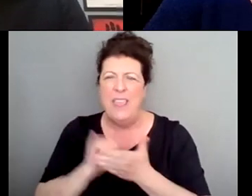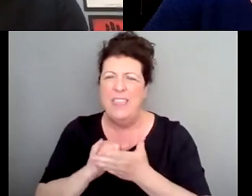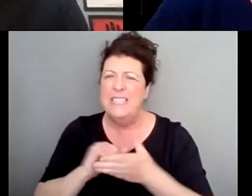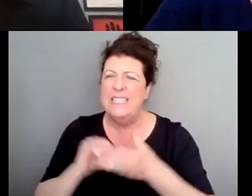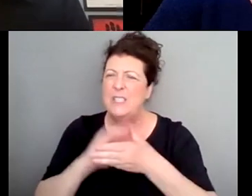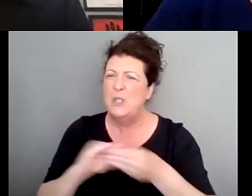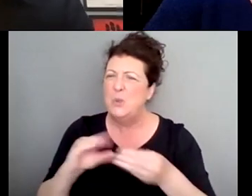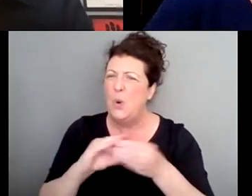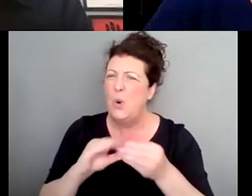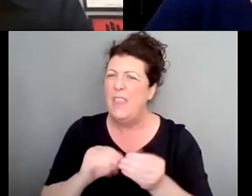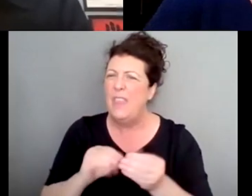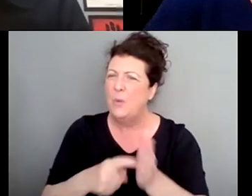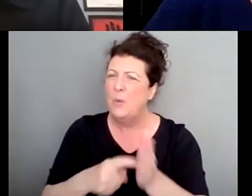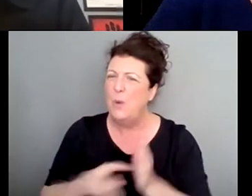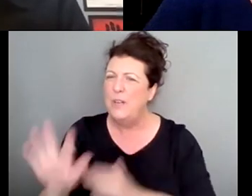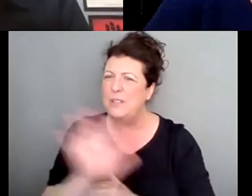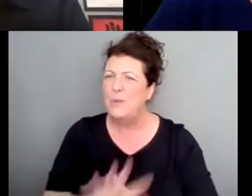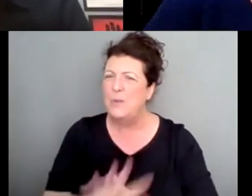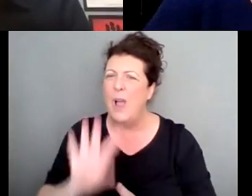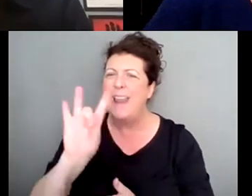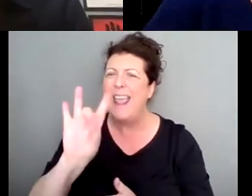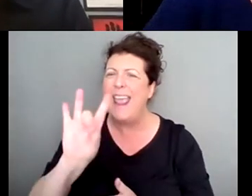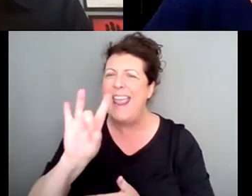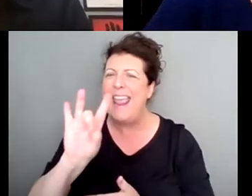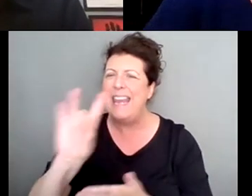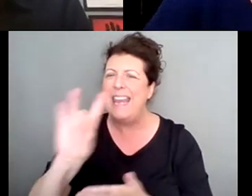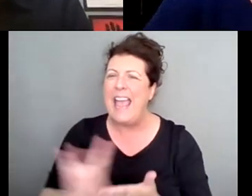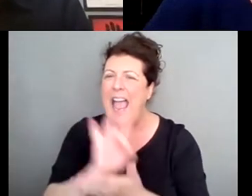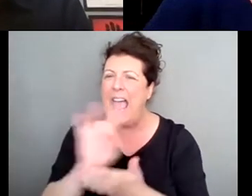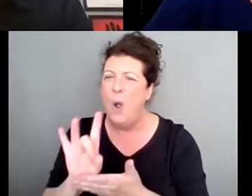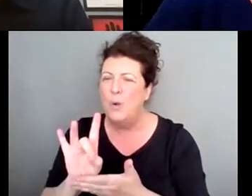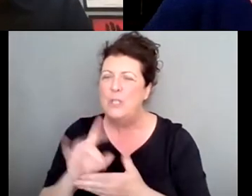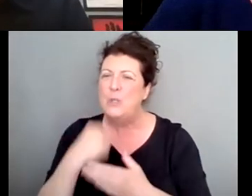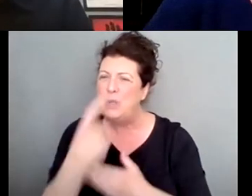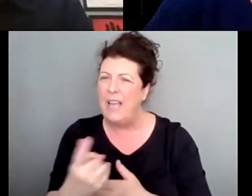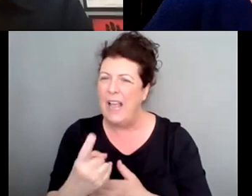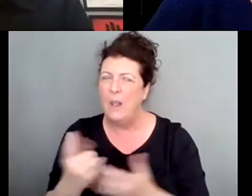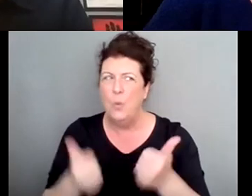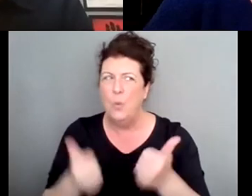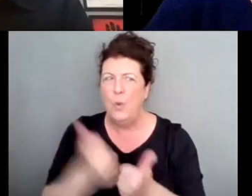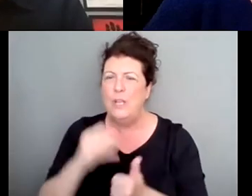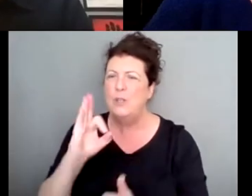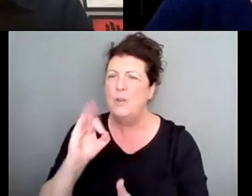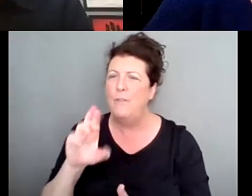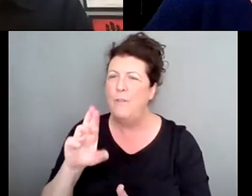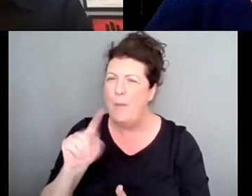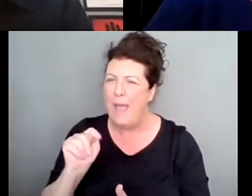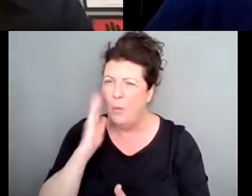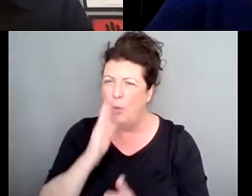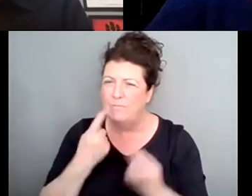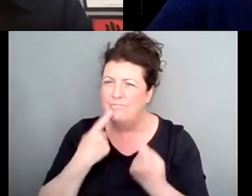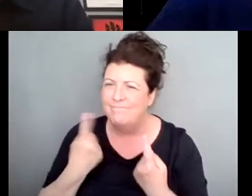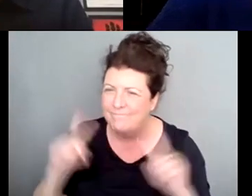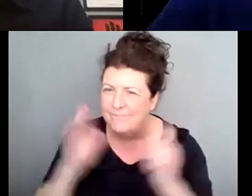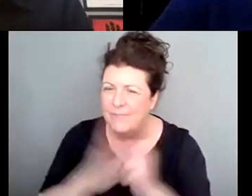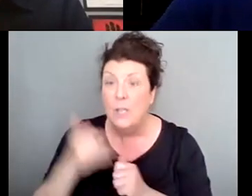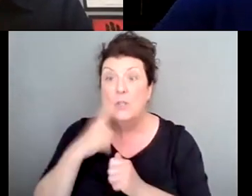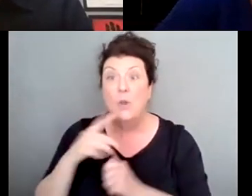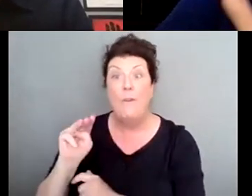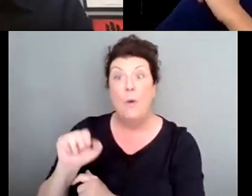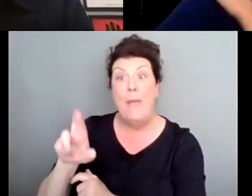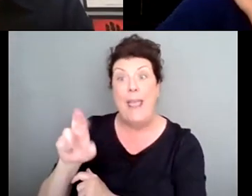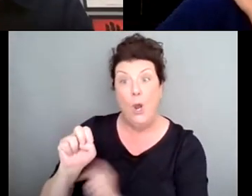what's a format that's going to allow me to tell that. And I think in, in the case of Mare, was really an interest in telling the secondary characters